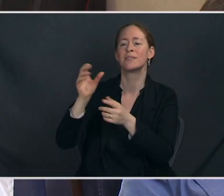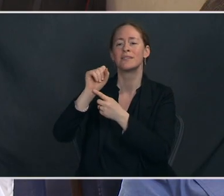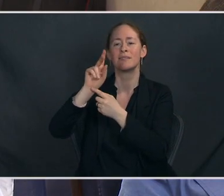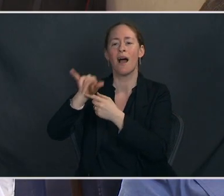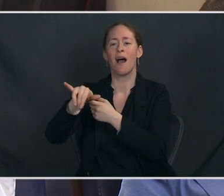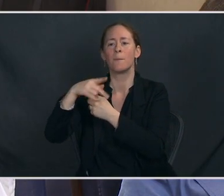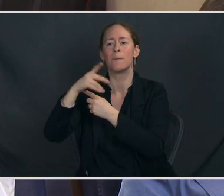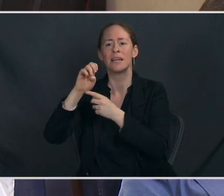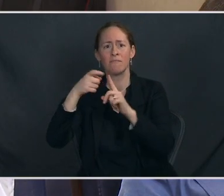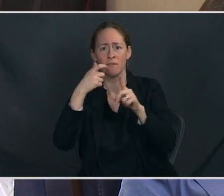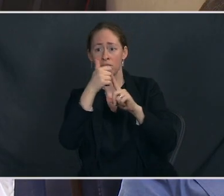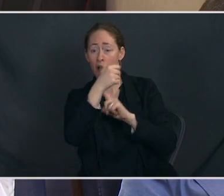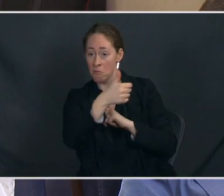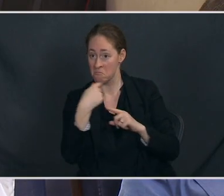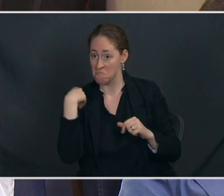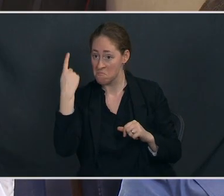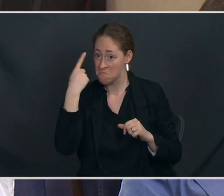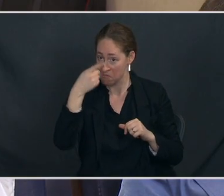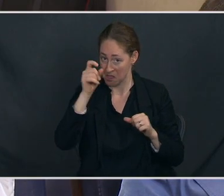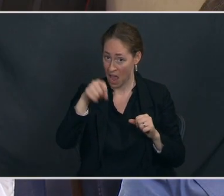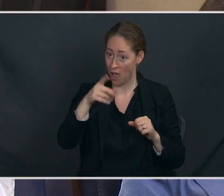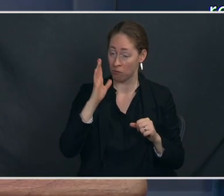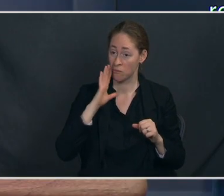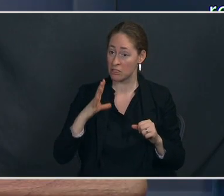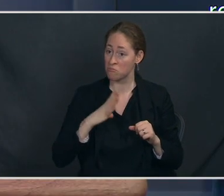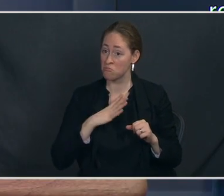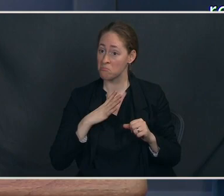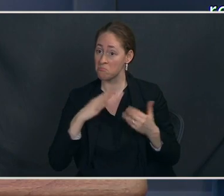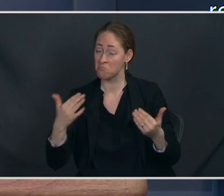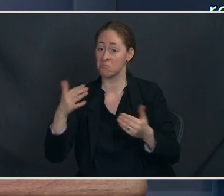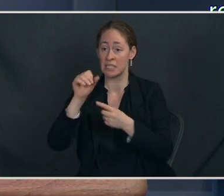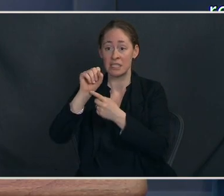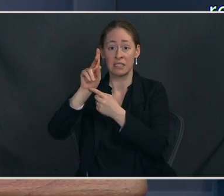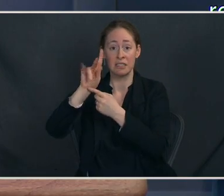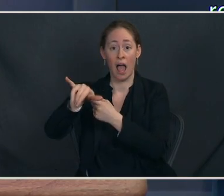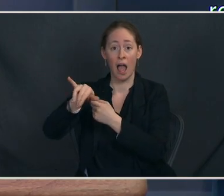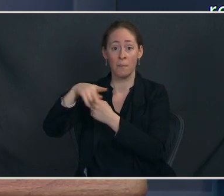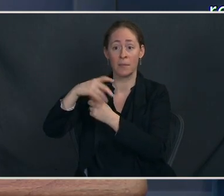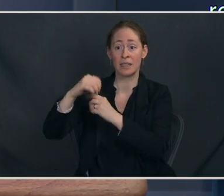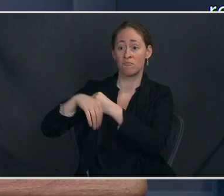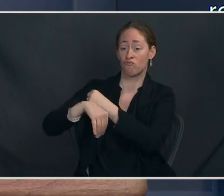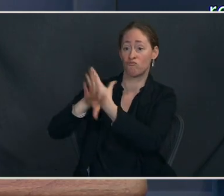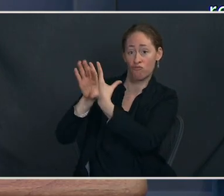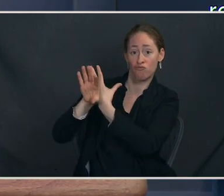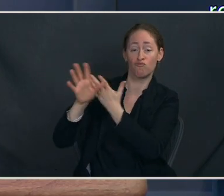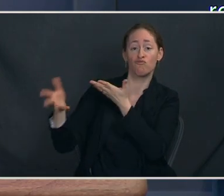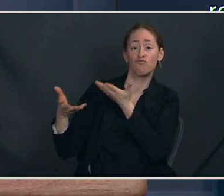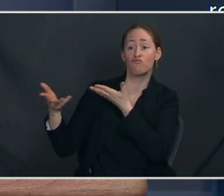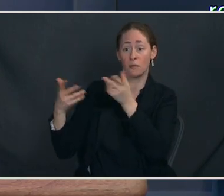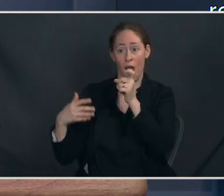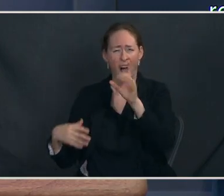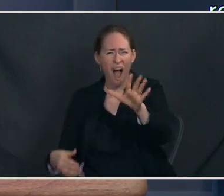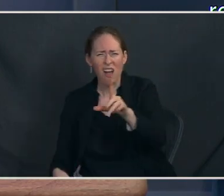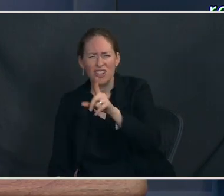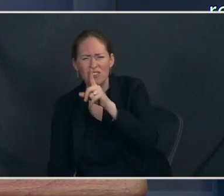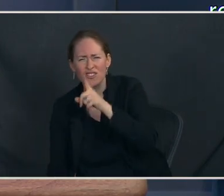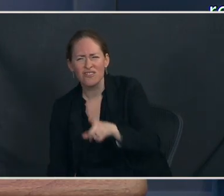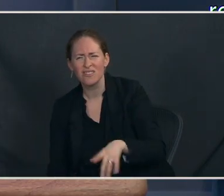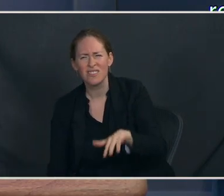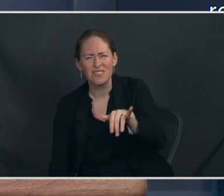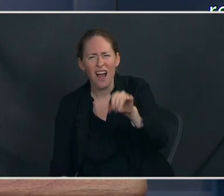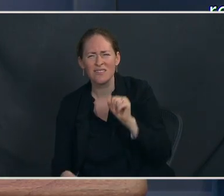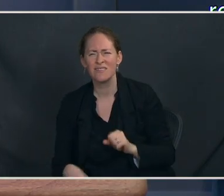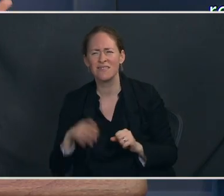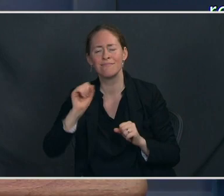consider bringing back the Skype seat? We would. I will say, people don't usually realize this, but there's normally about